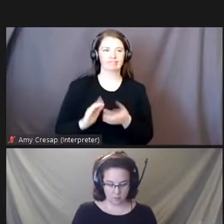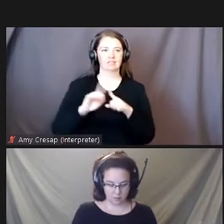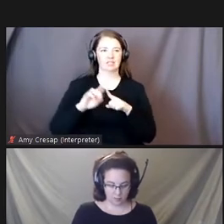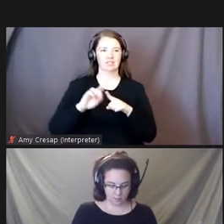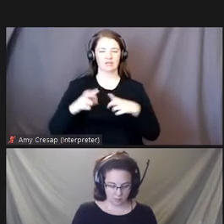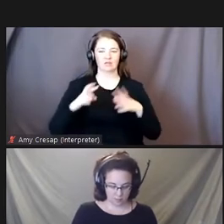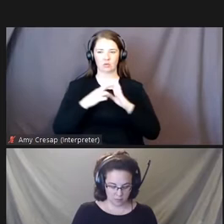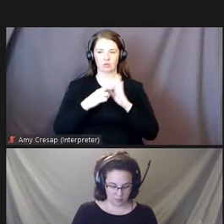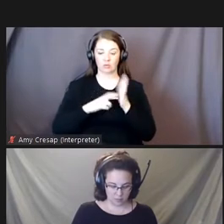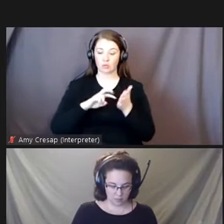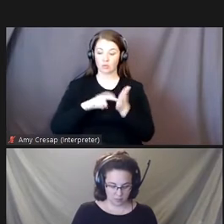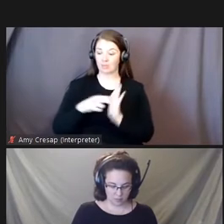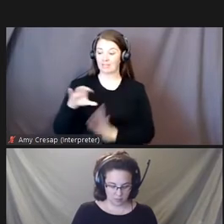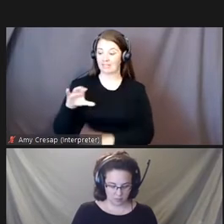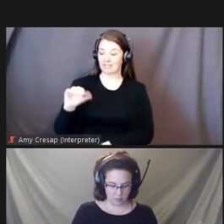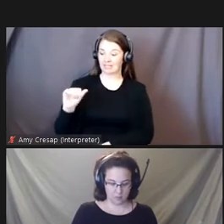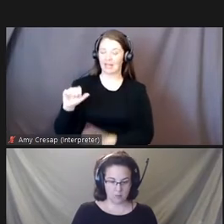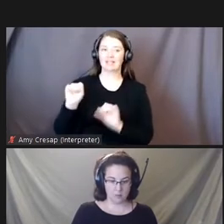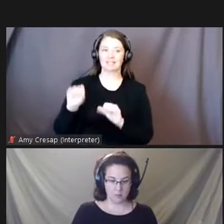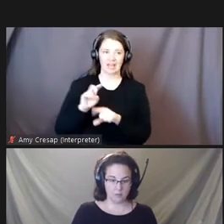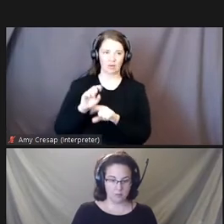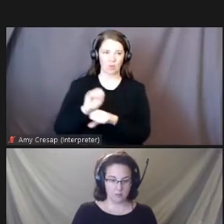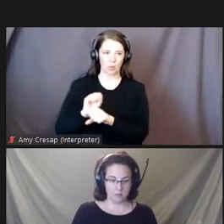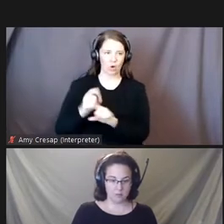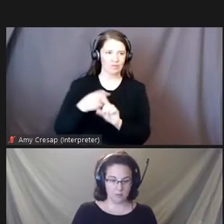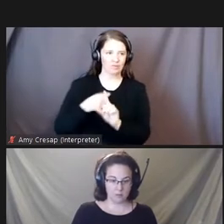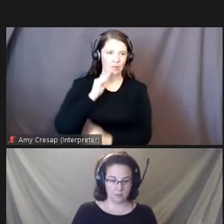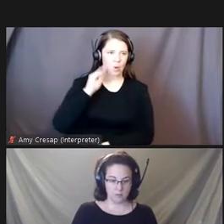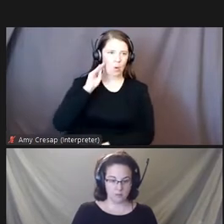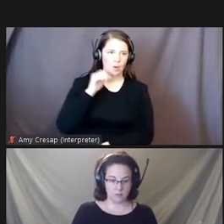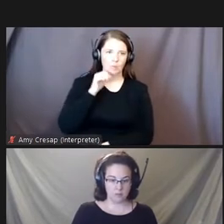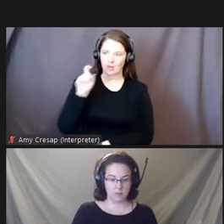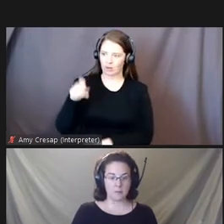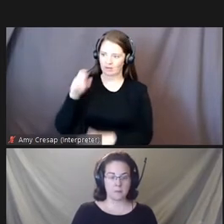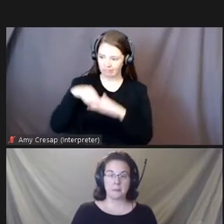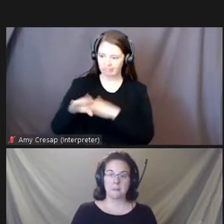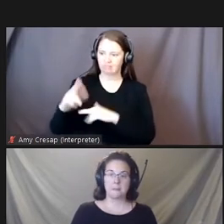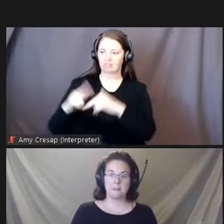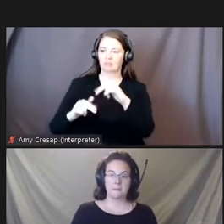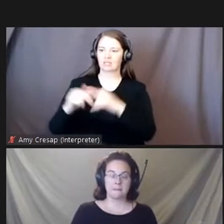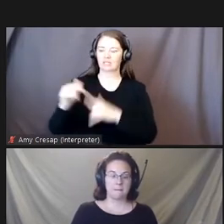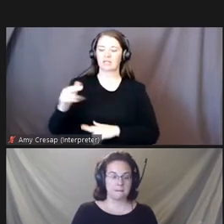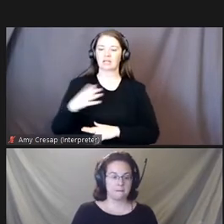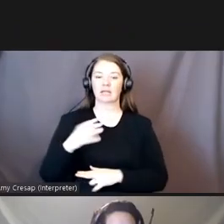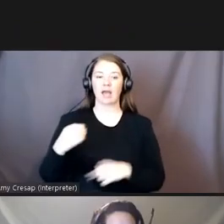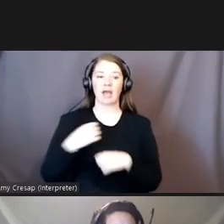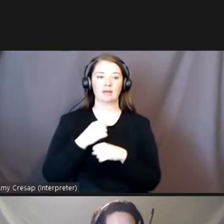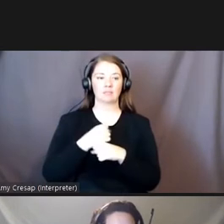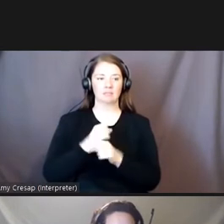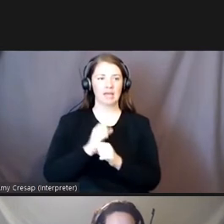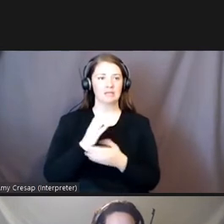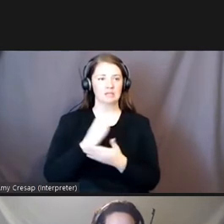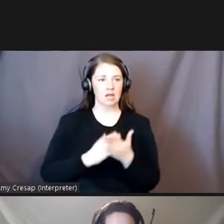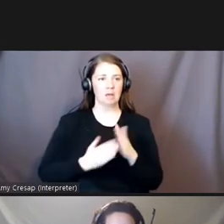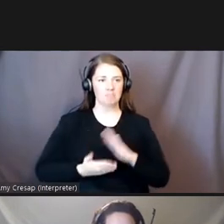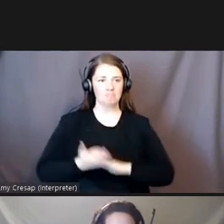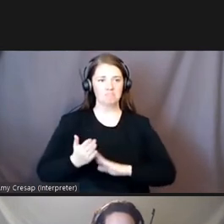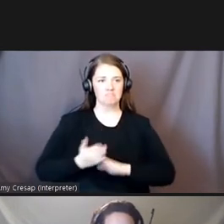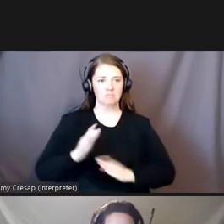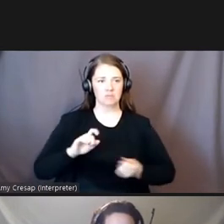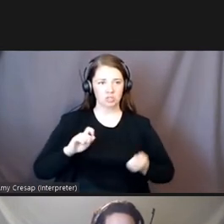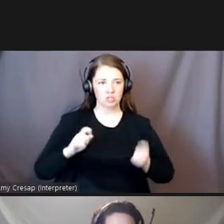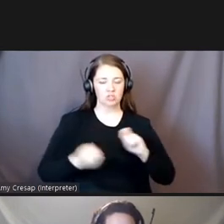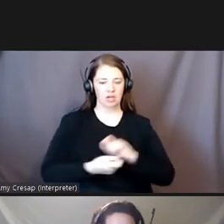more CAs to work from home and to make certain operational changes in order